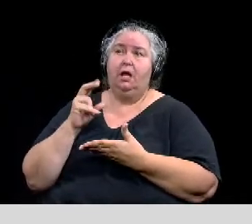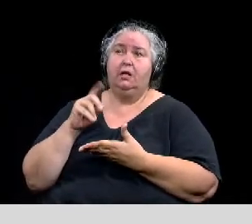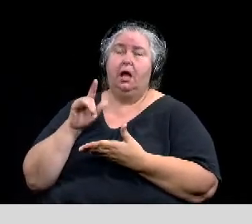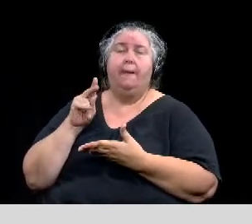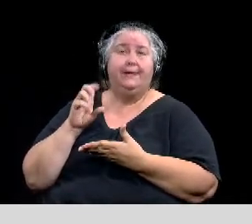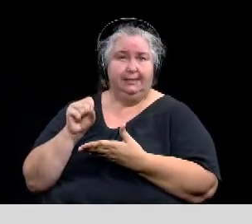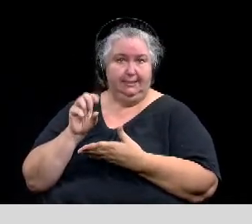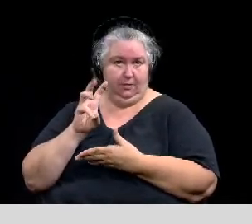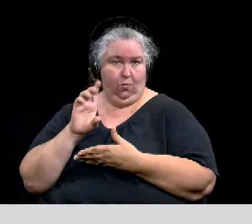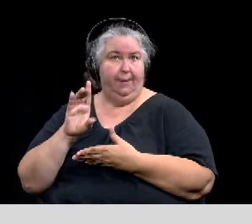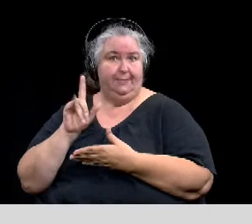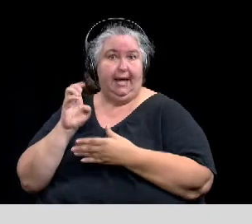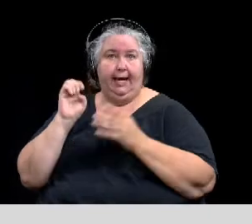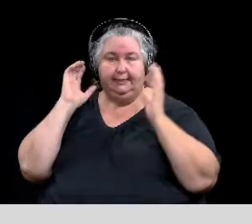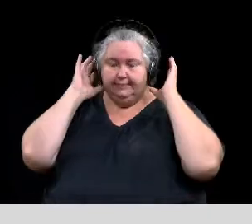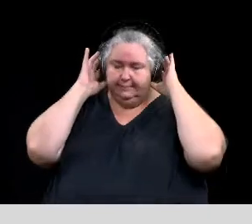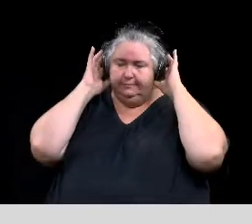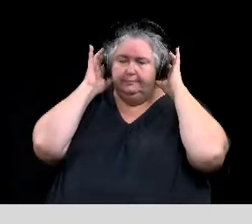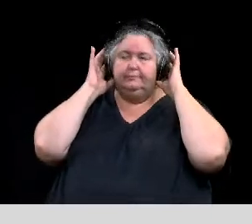website.